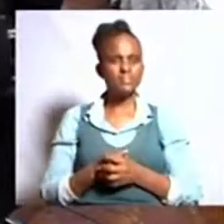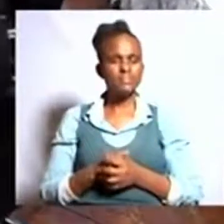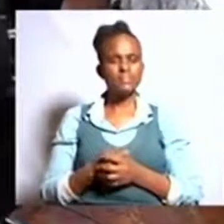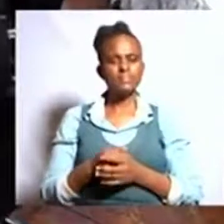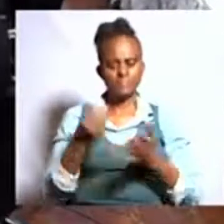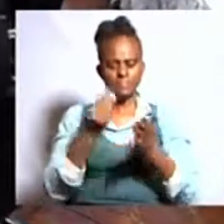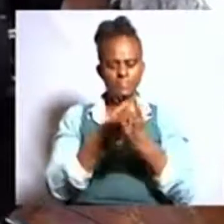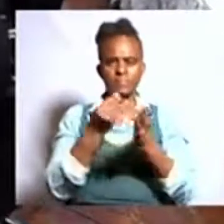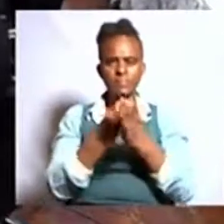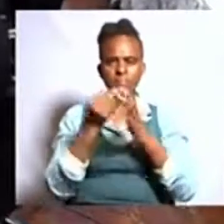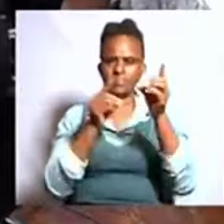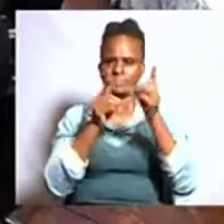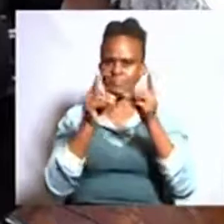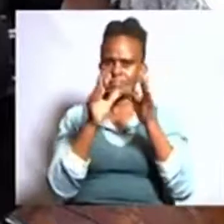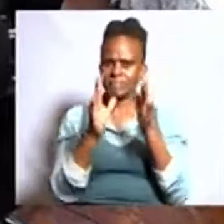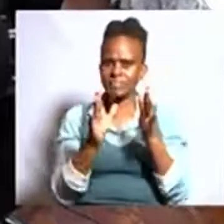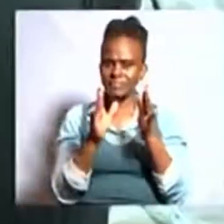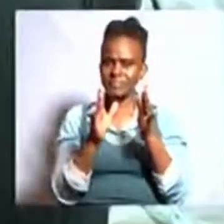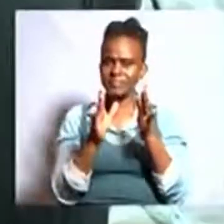Finance Director, I